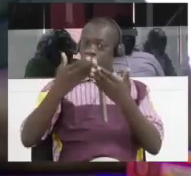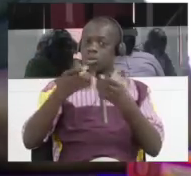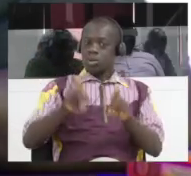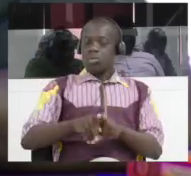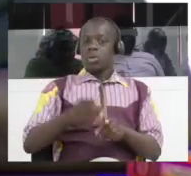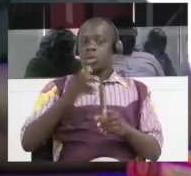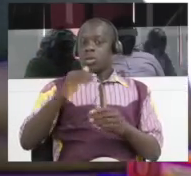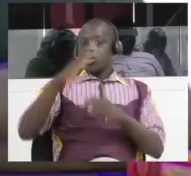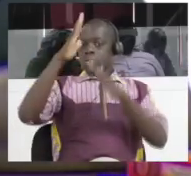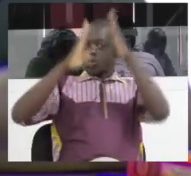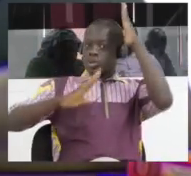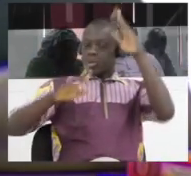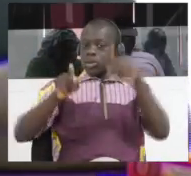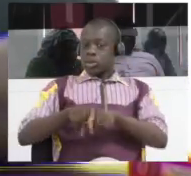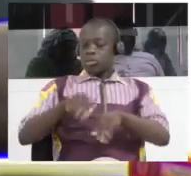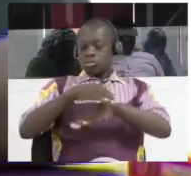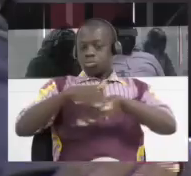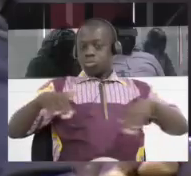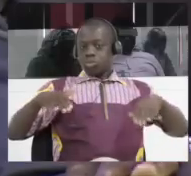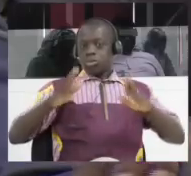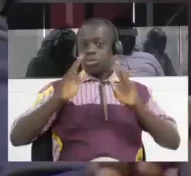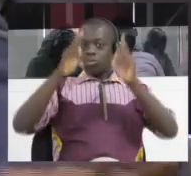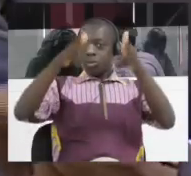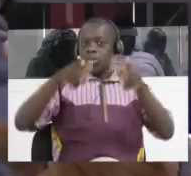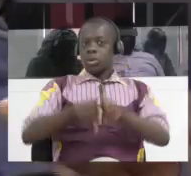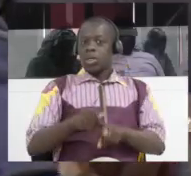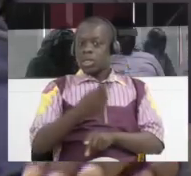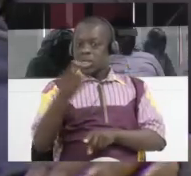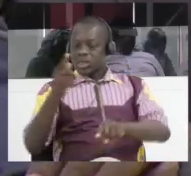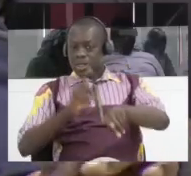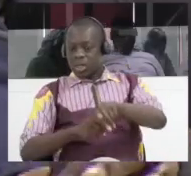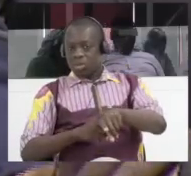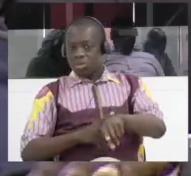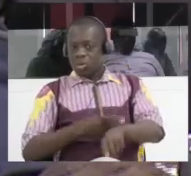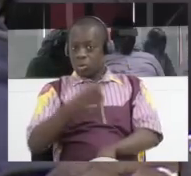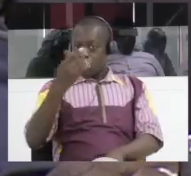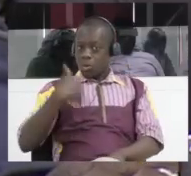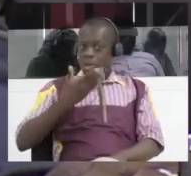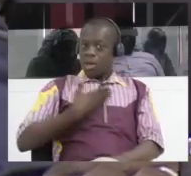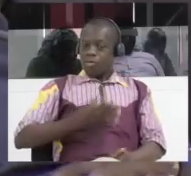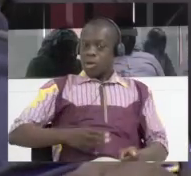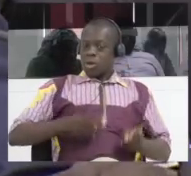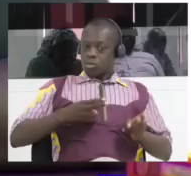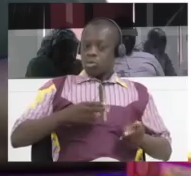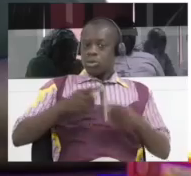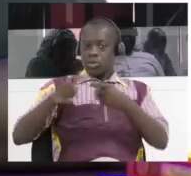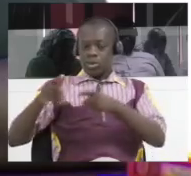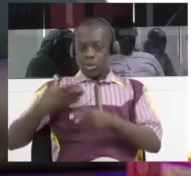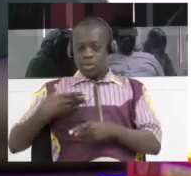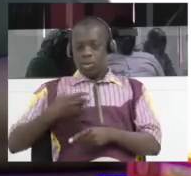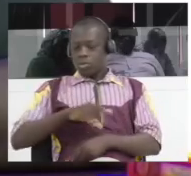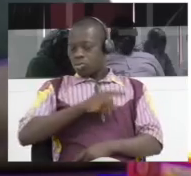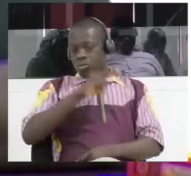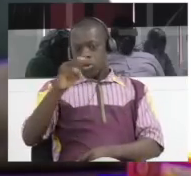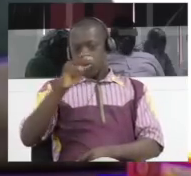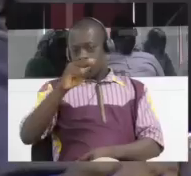the same message with us. At this stage, was any of you armed? No, we were not